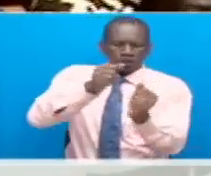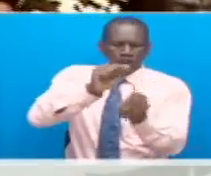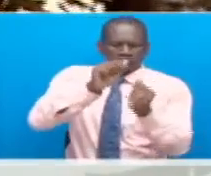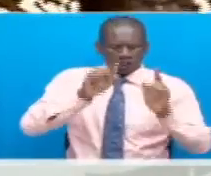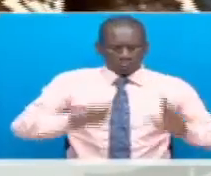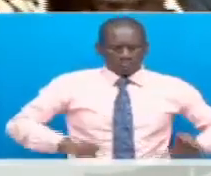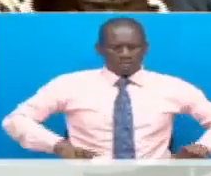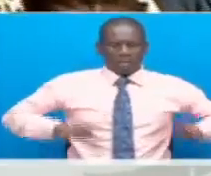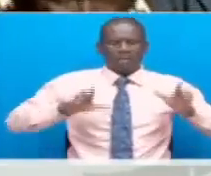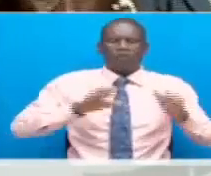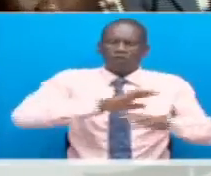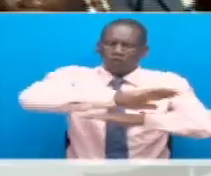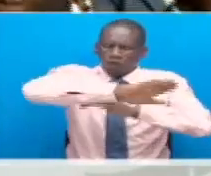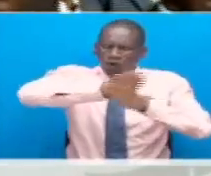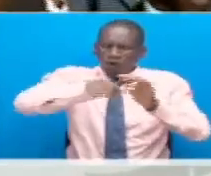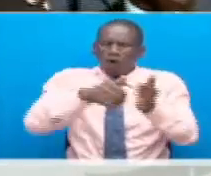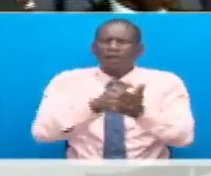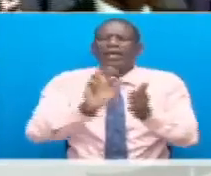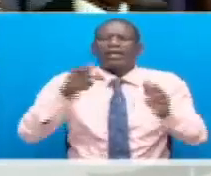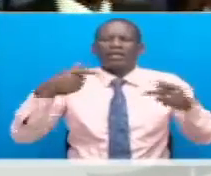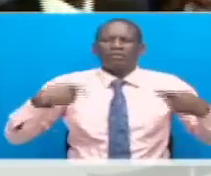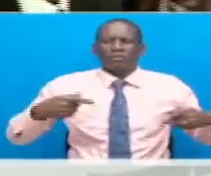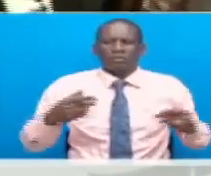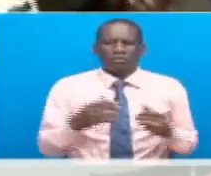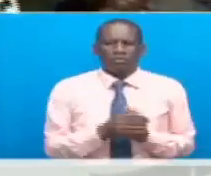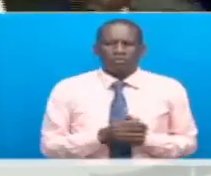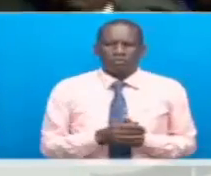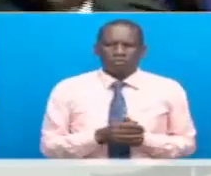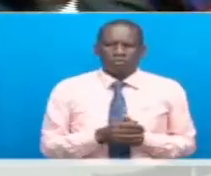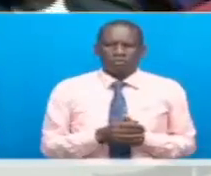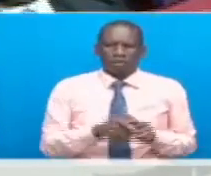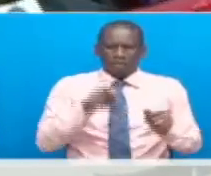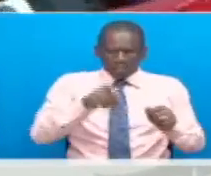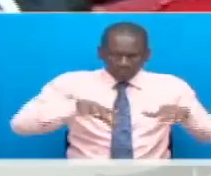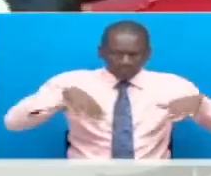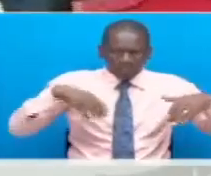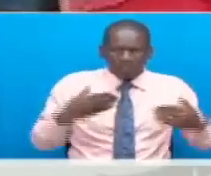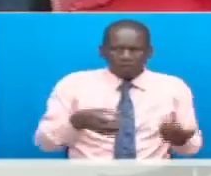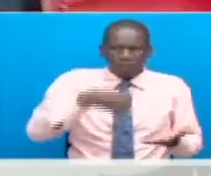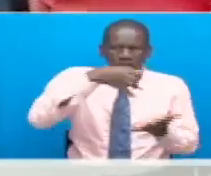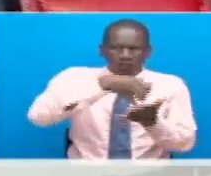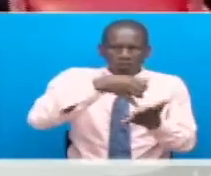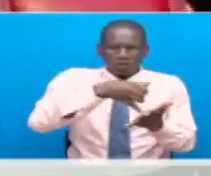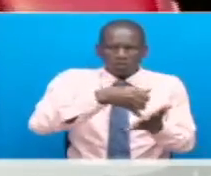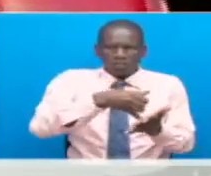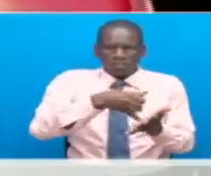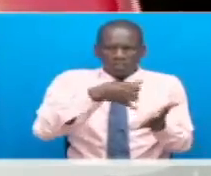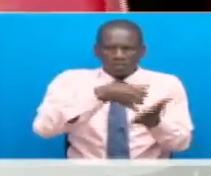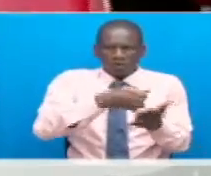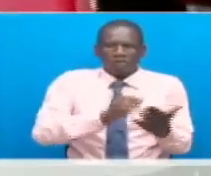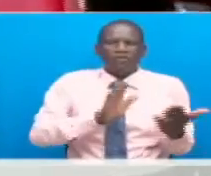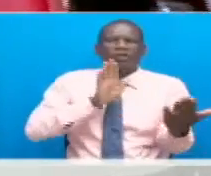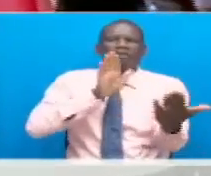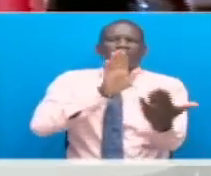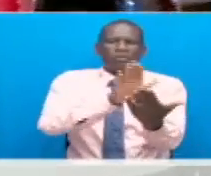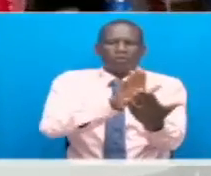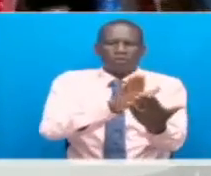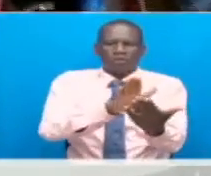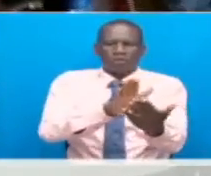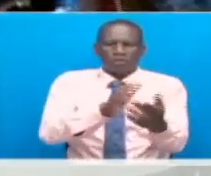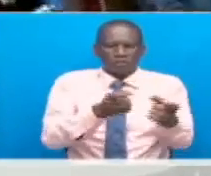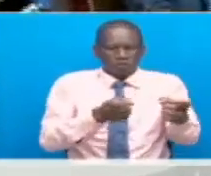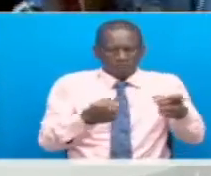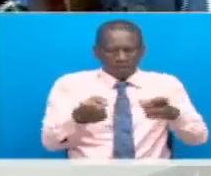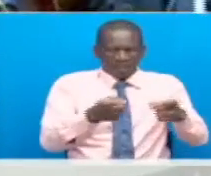lives of all Kenyans. It's about an inclusive and holistic approach to